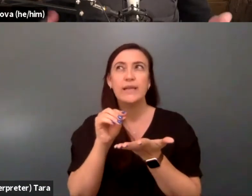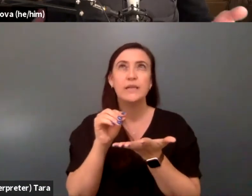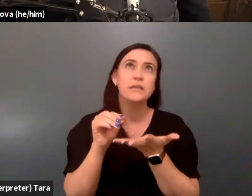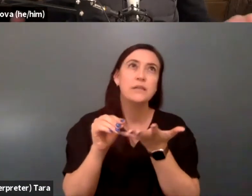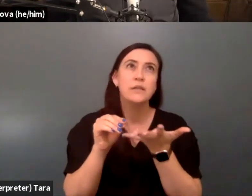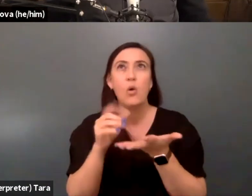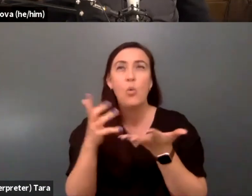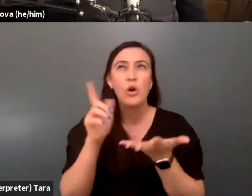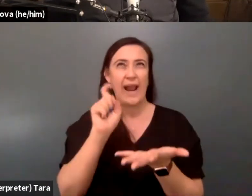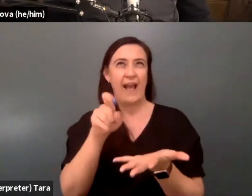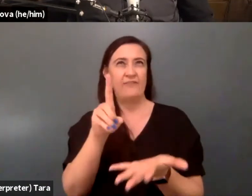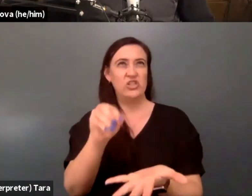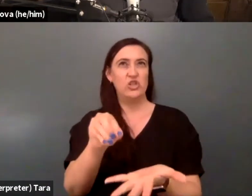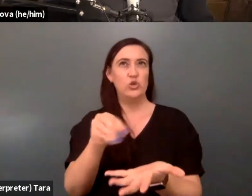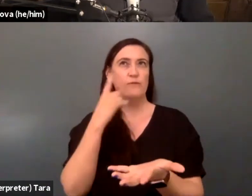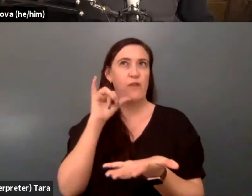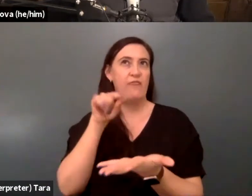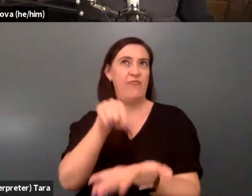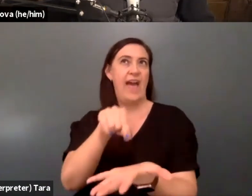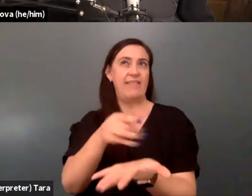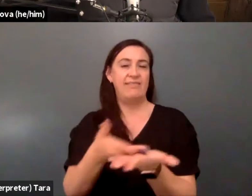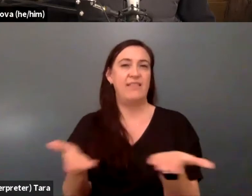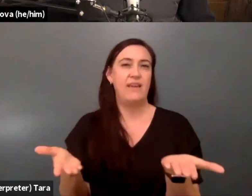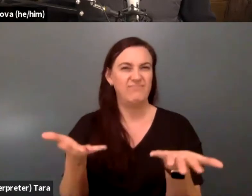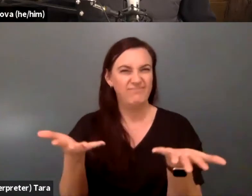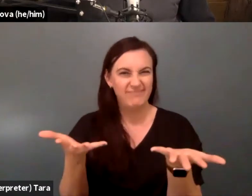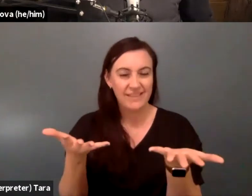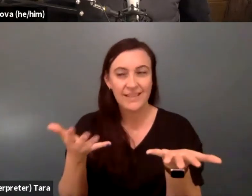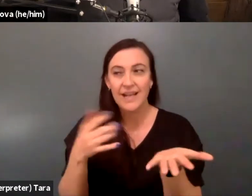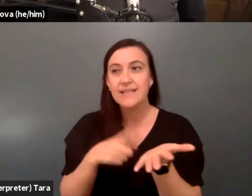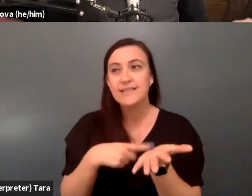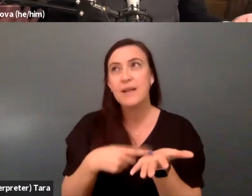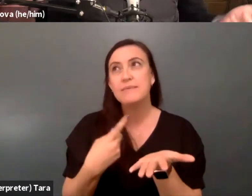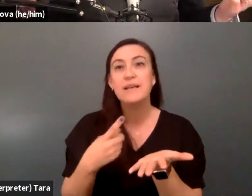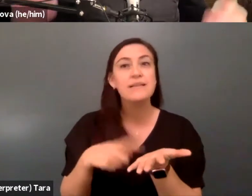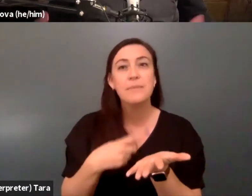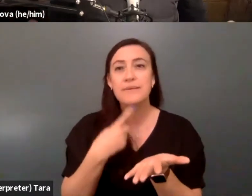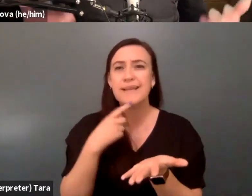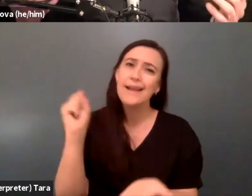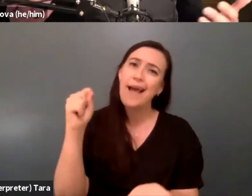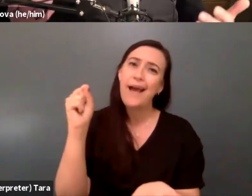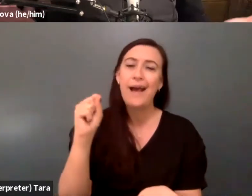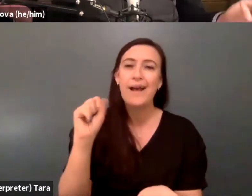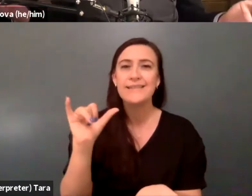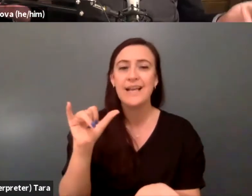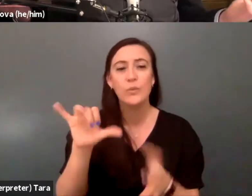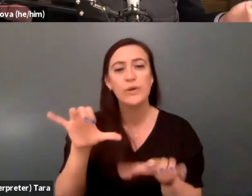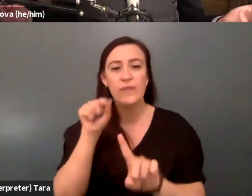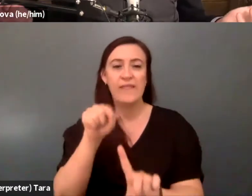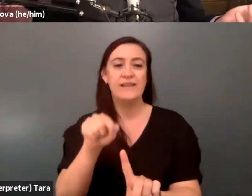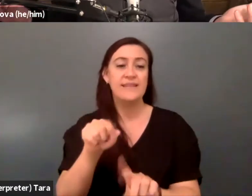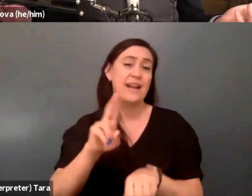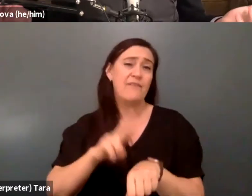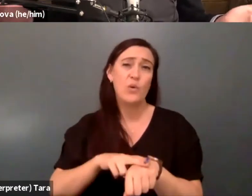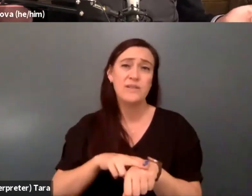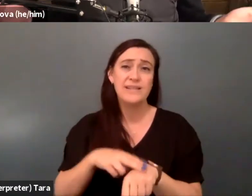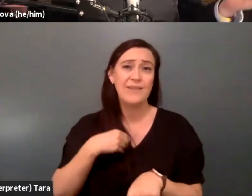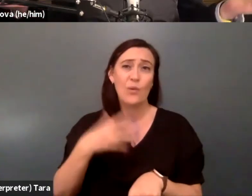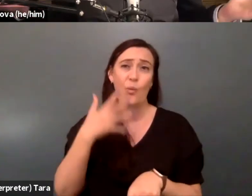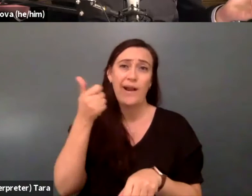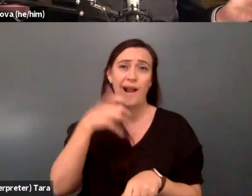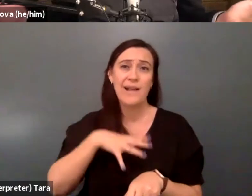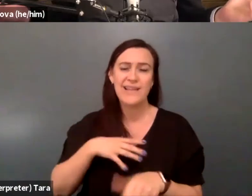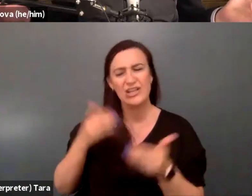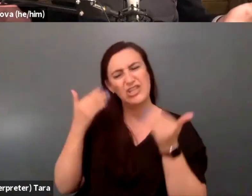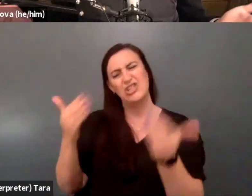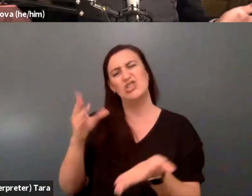what do we have to do that thing? And yeah, sometimes I'll say, yeah, it's like, we do this. And like, of course, it's like the white guy's like, yeah, just totally